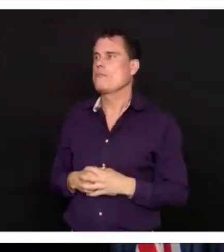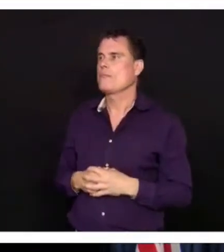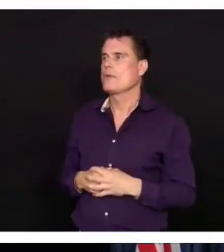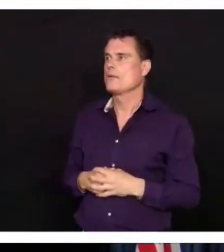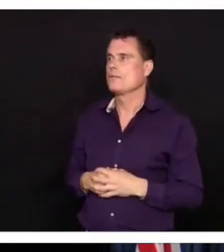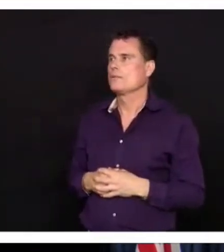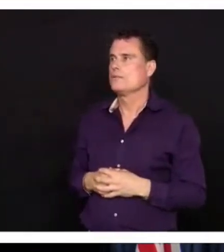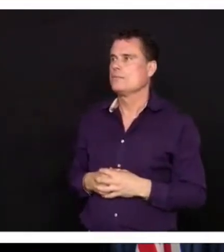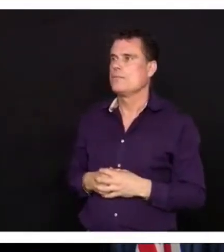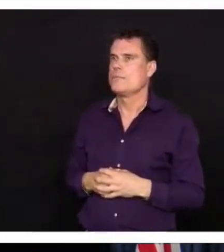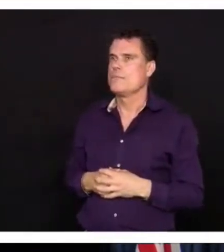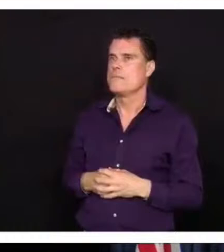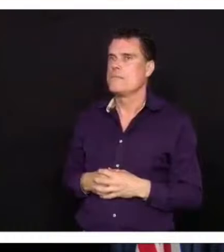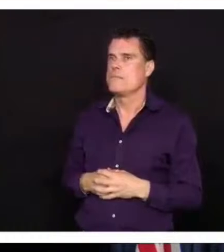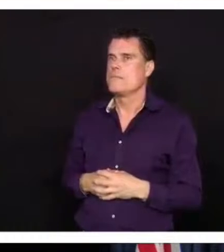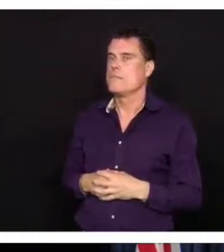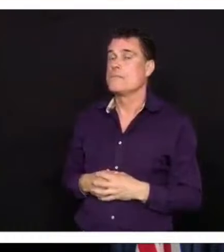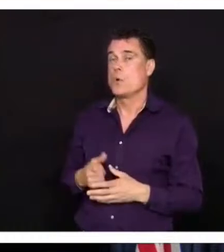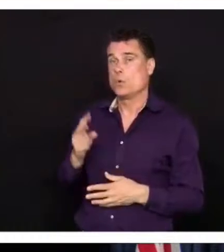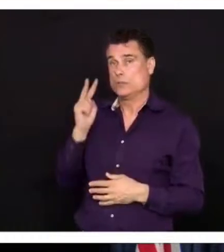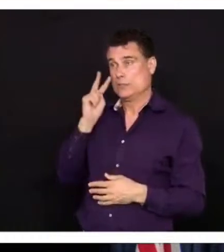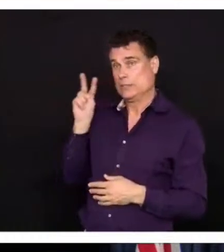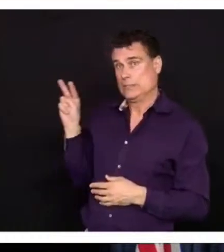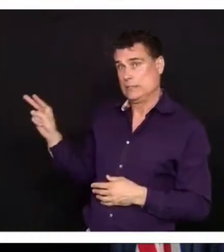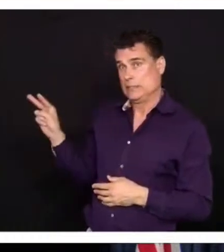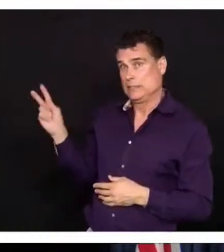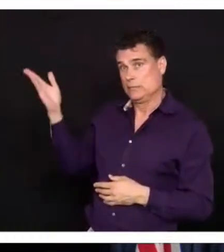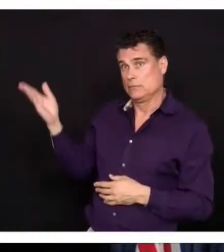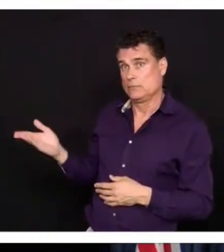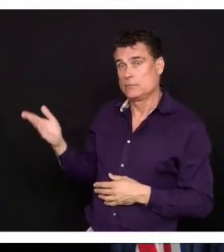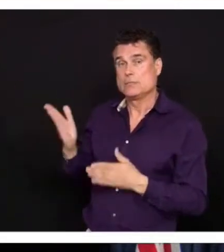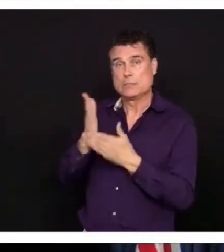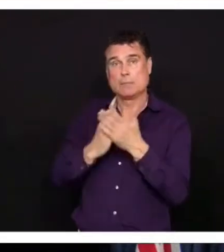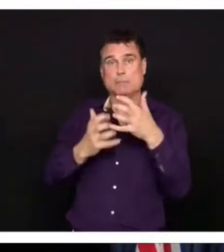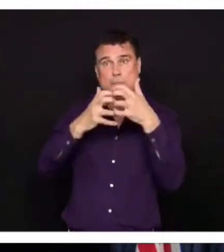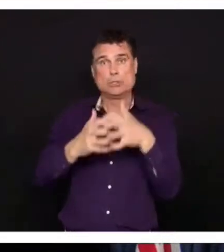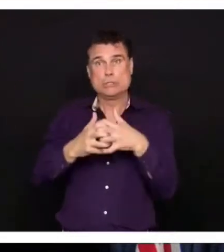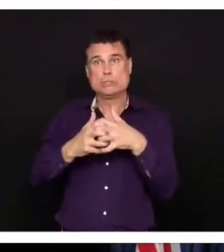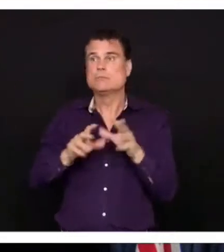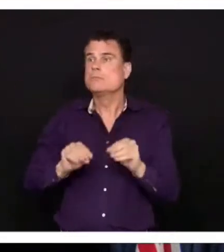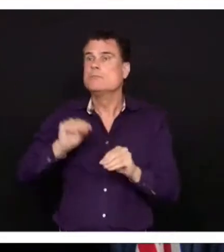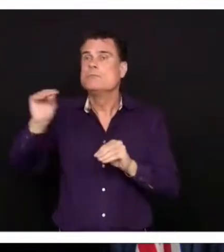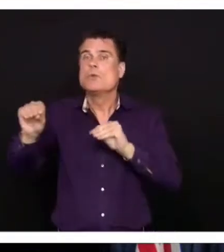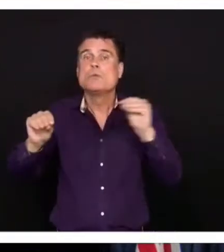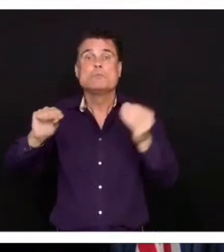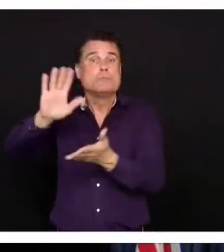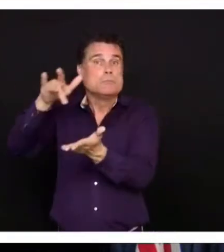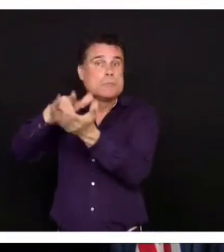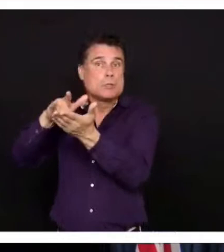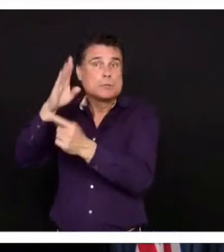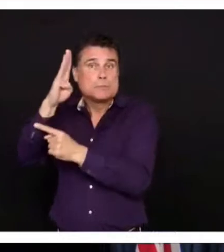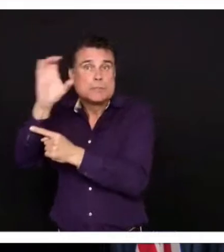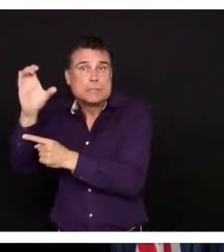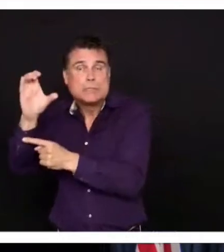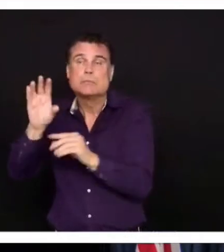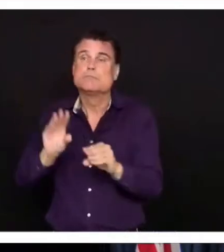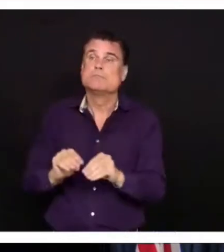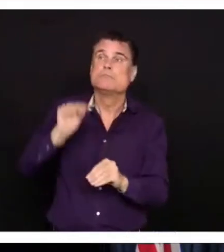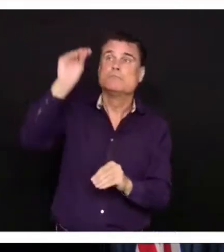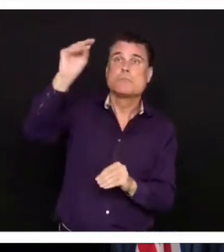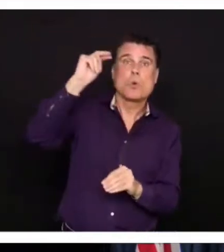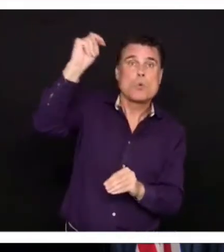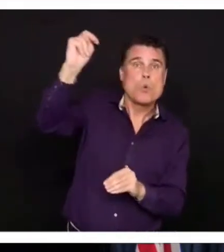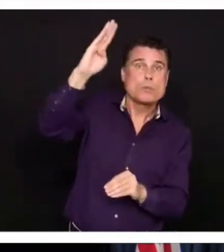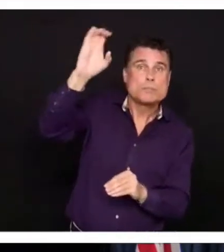a number of ventilators that are not assigned at present, and we've added considerably to our ventilator capacity. That capacity